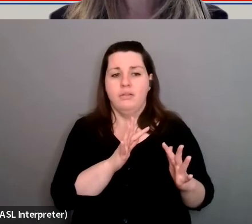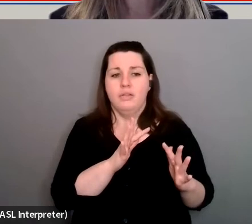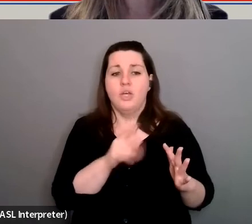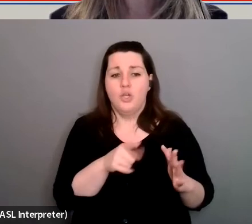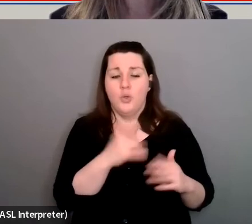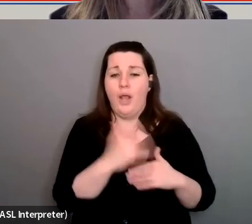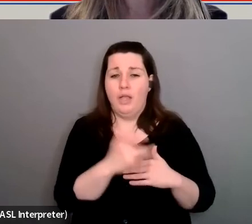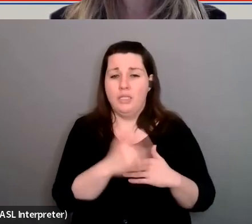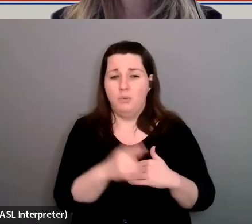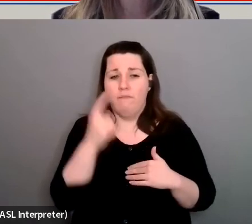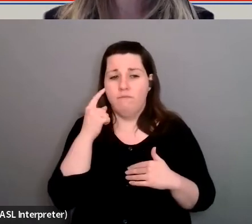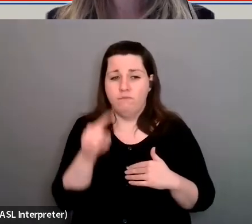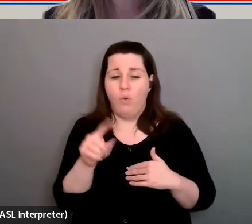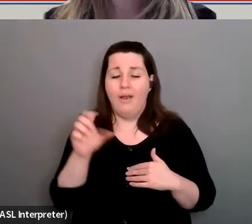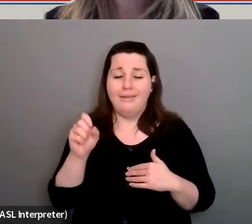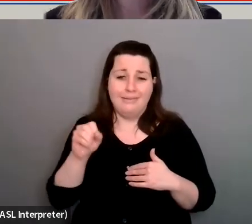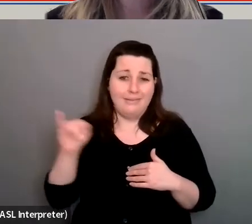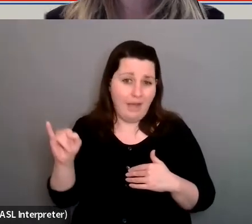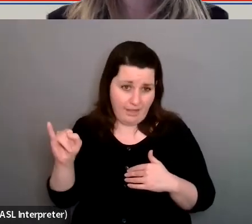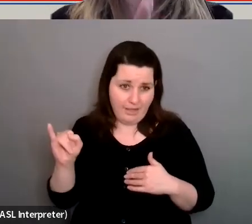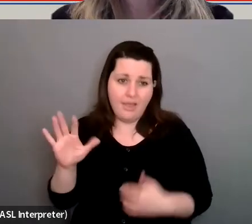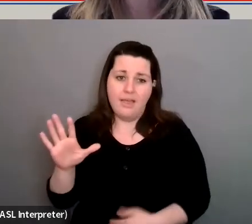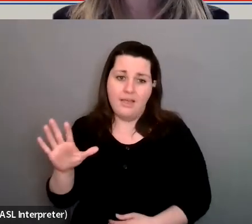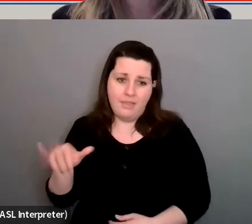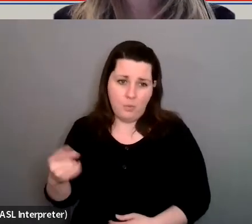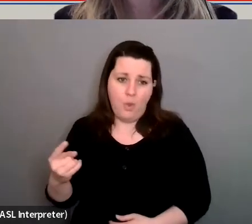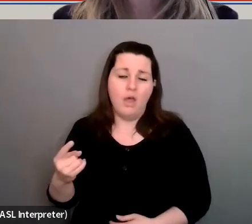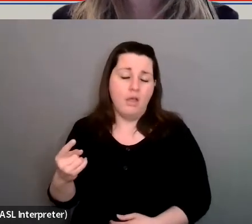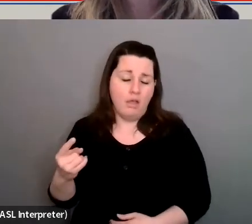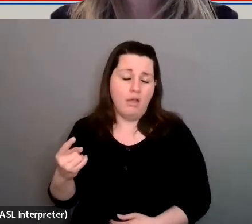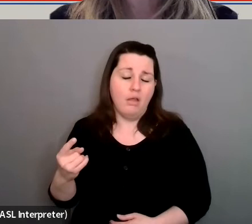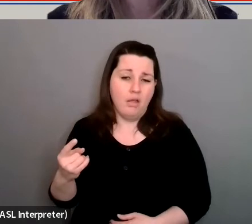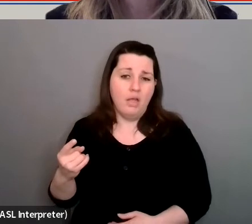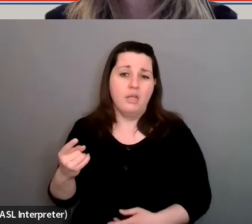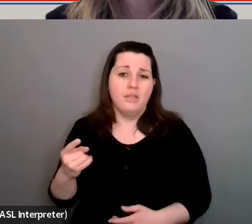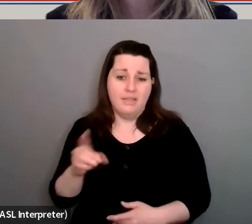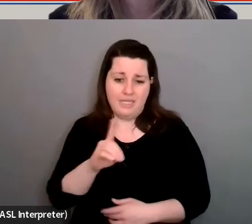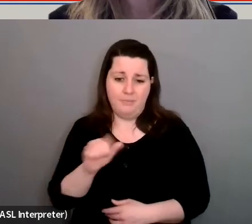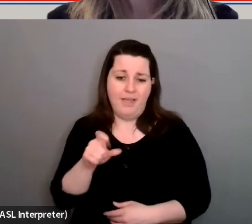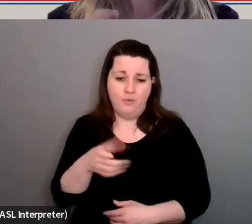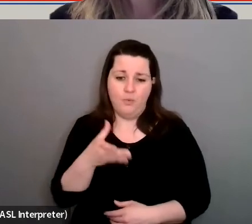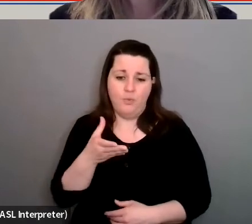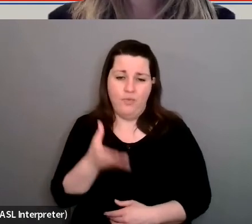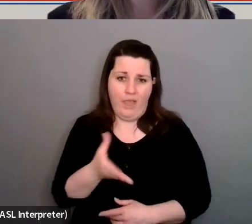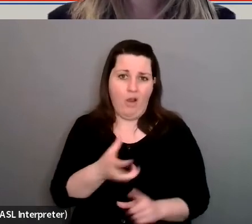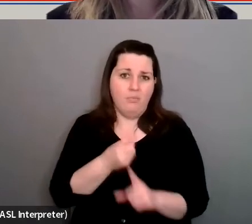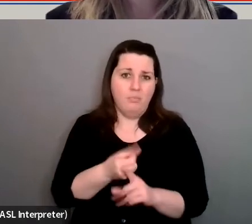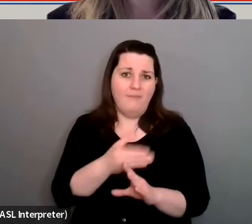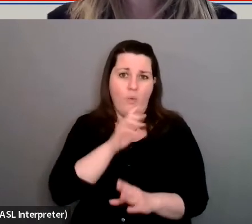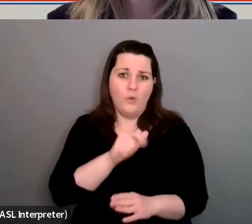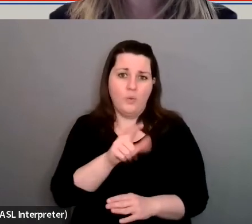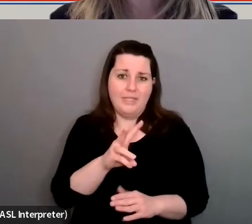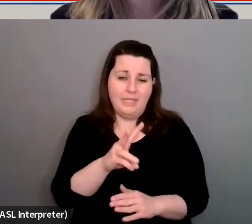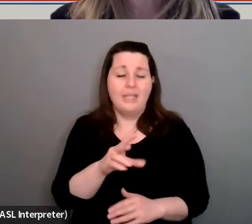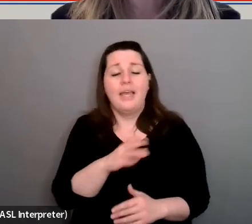eligible for SSI. That's one of, when we talked about the disability had to be present before the age of 26, and then you have to meet at